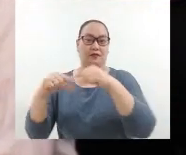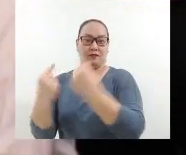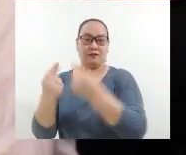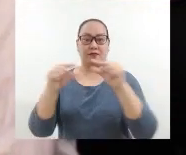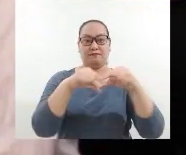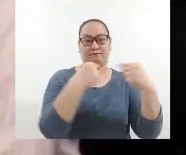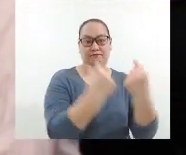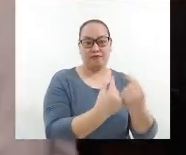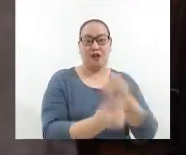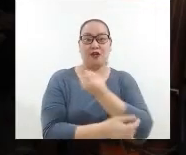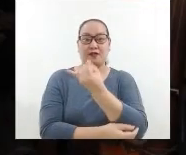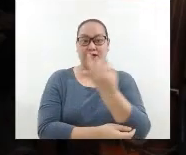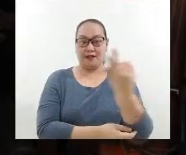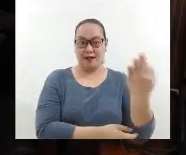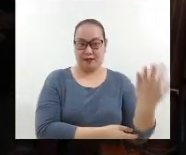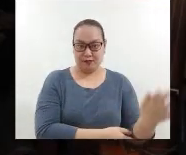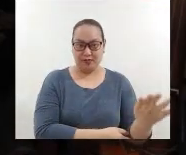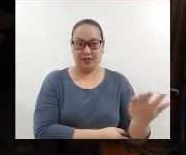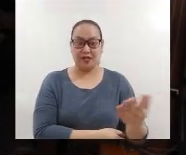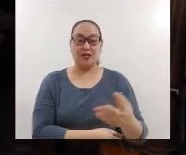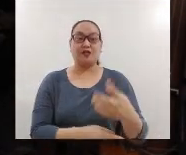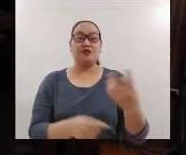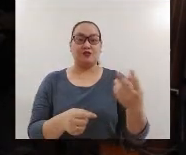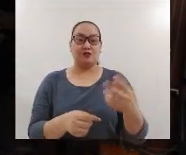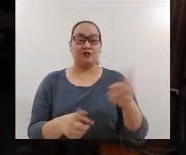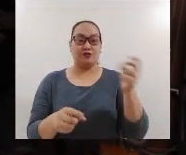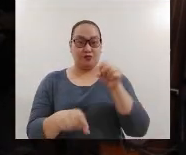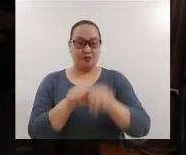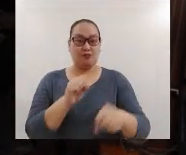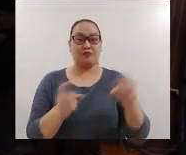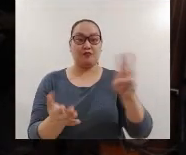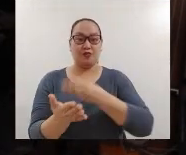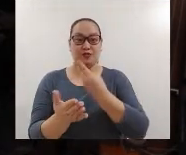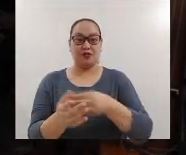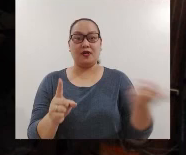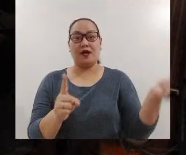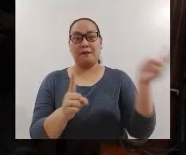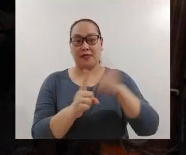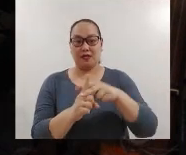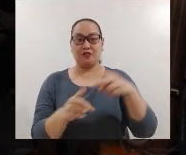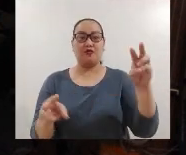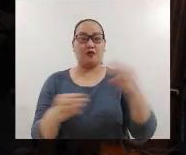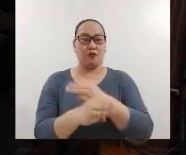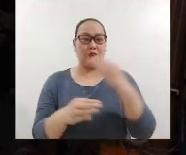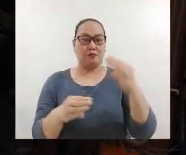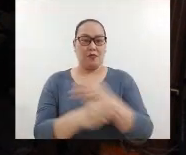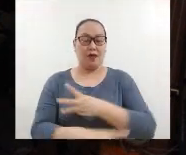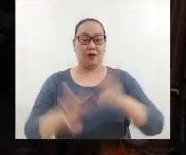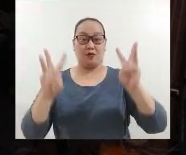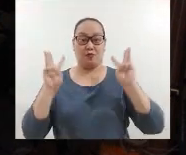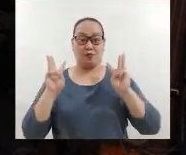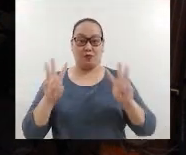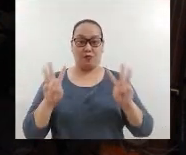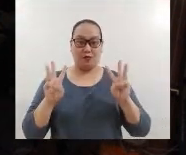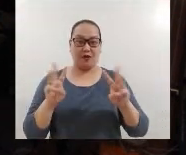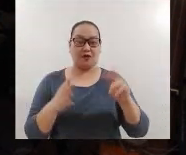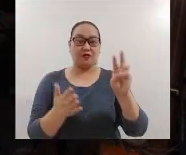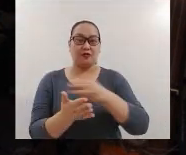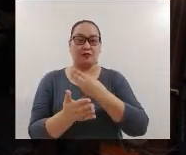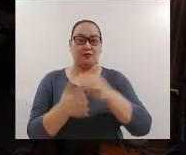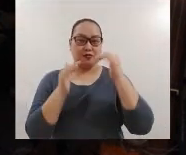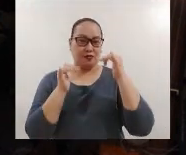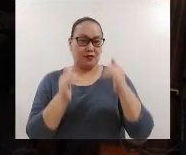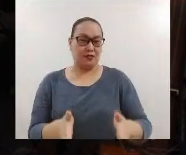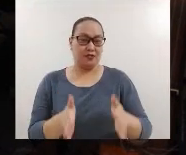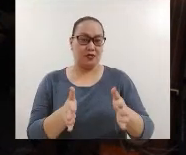with counting as well? Thus, music becomes an application of math. Wow! The musician constantly